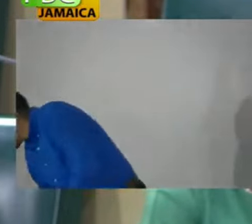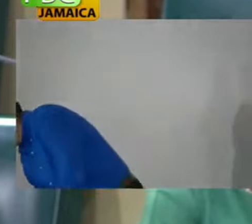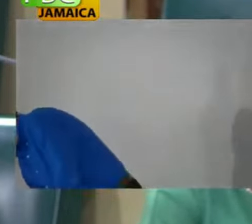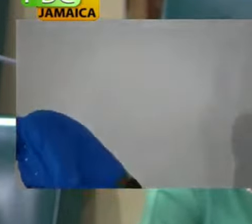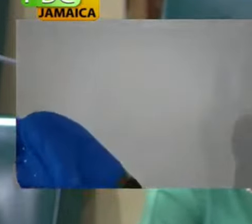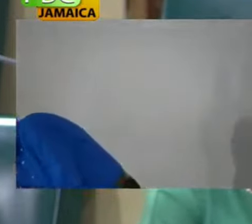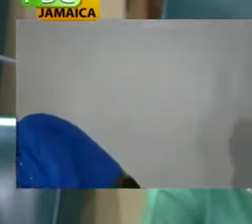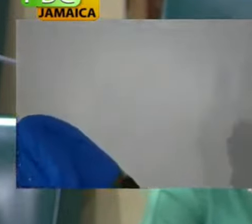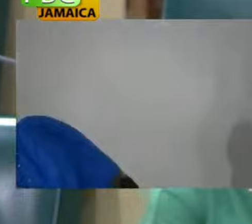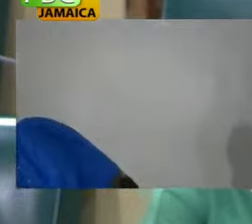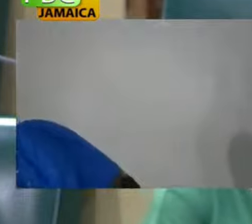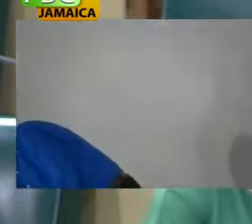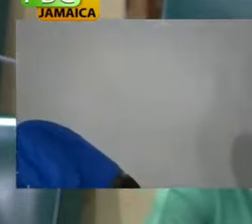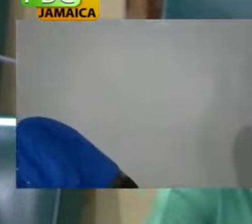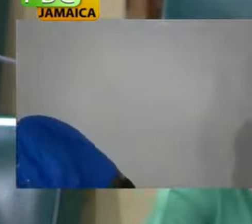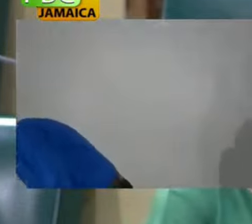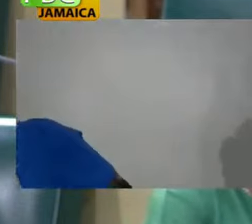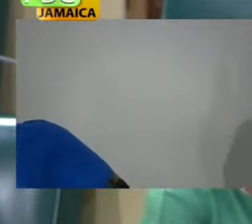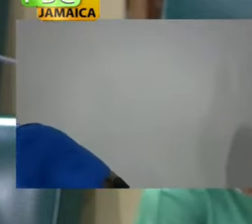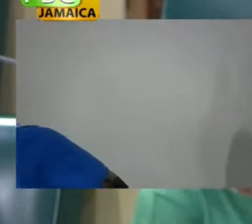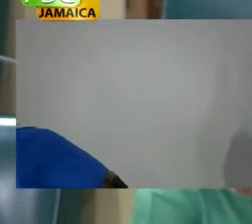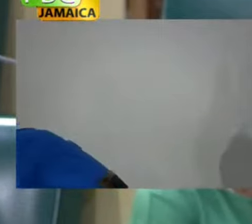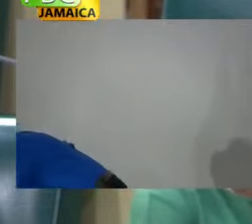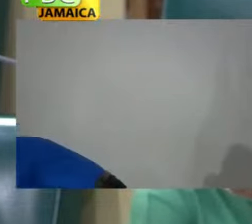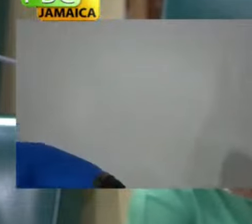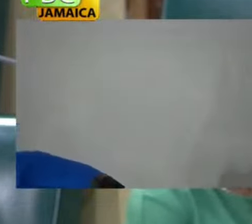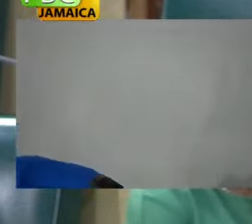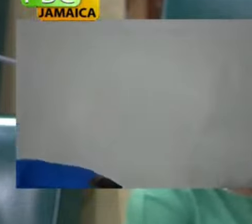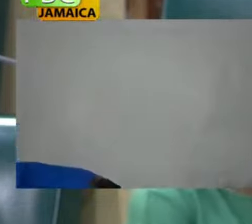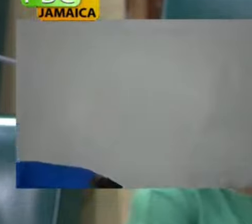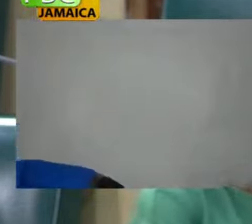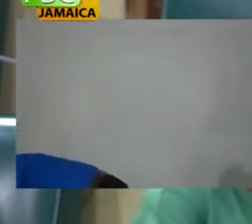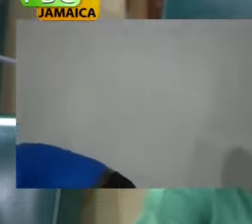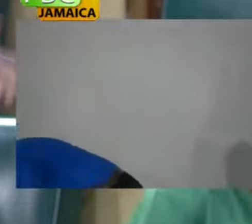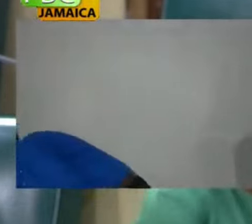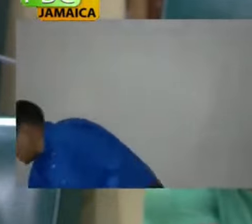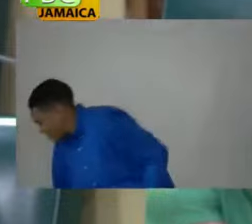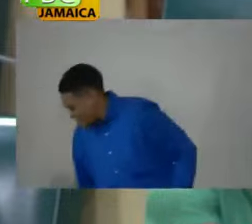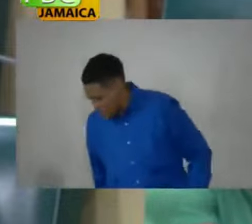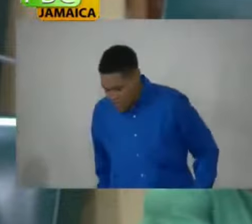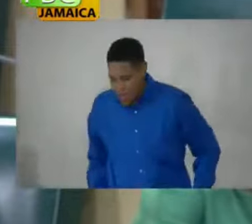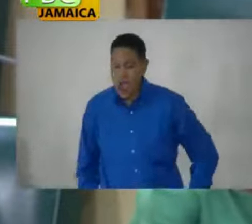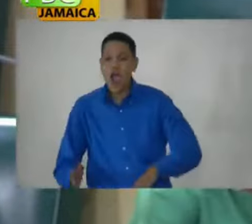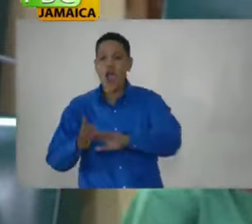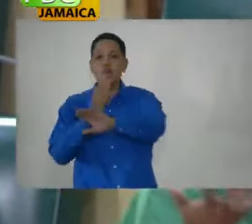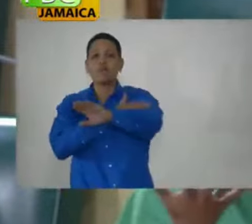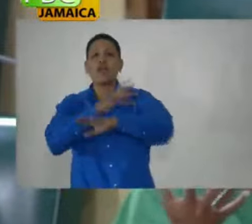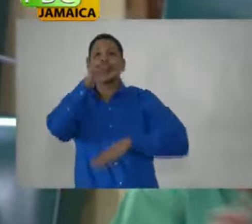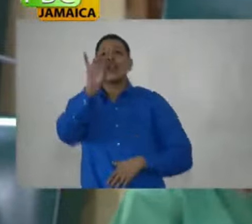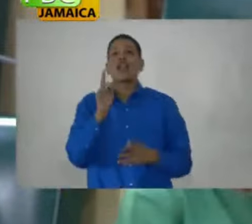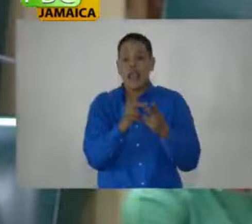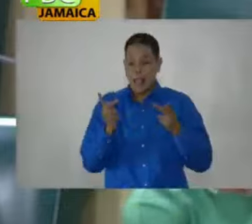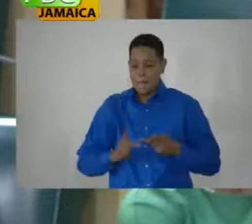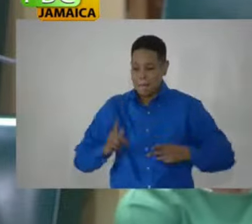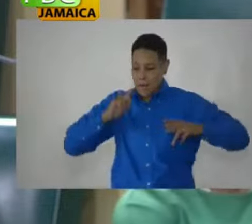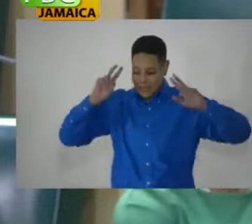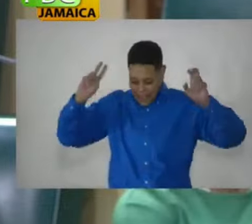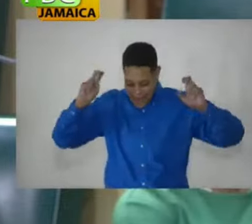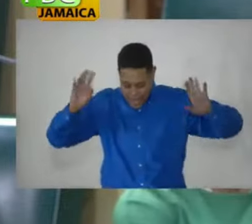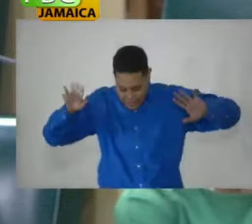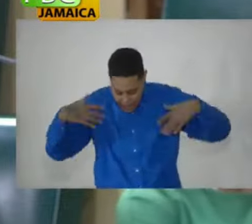including the regularization of 9 temporary posts, upgrading 38 posts,